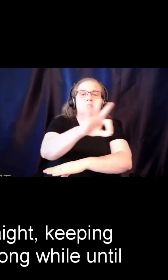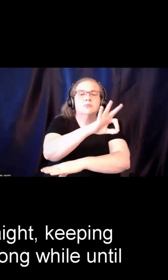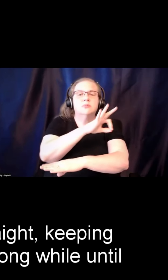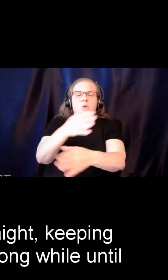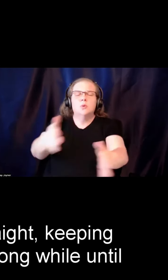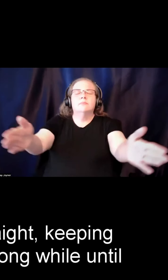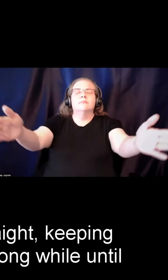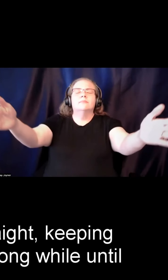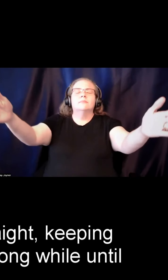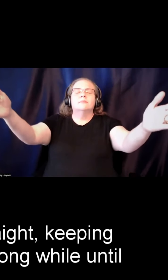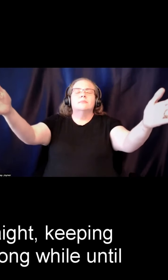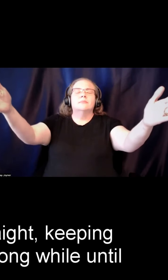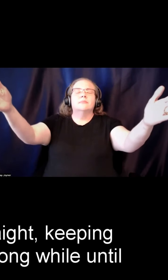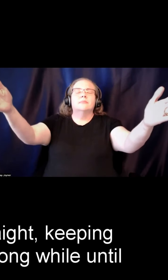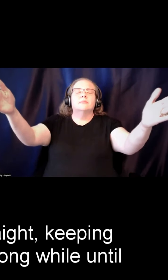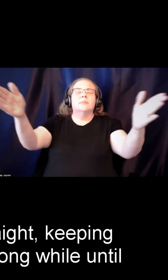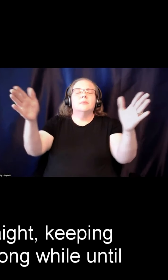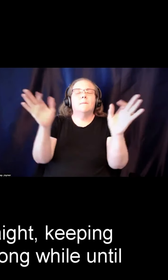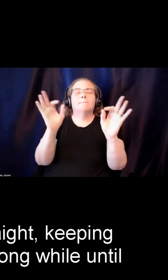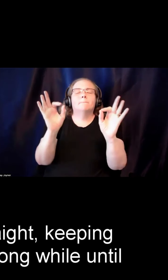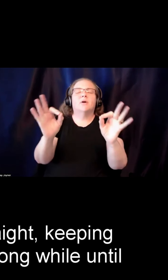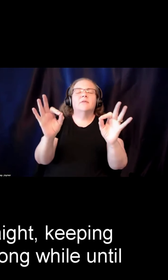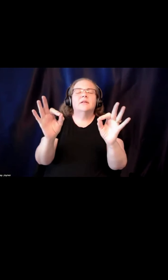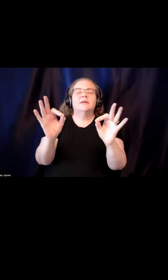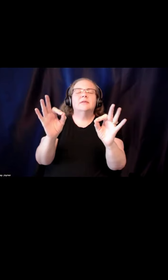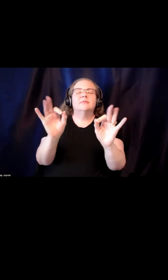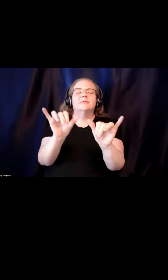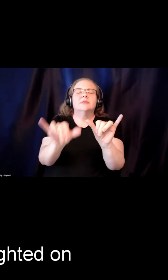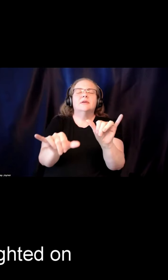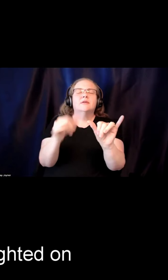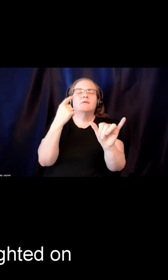arms out straight, keeping perfectly still for a long while